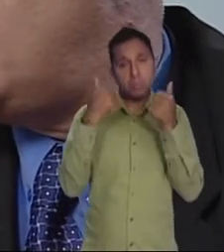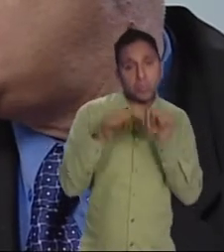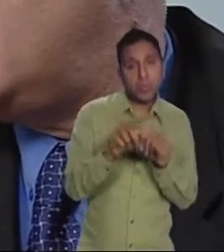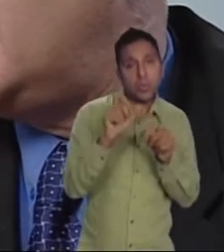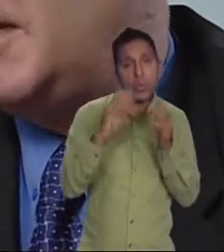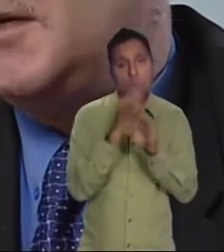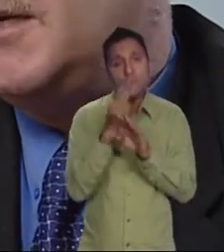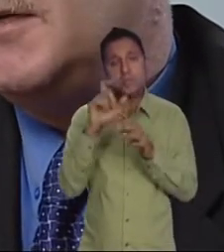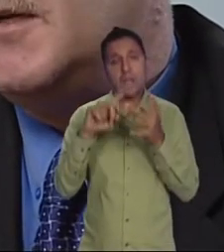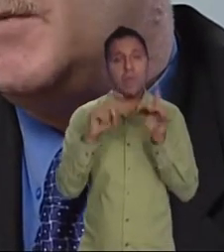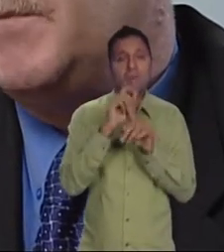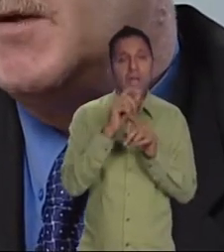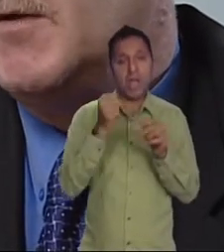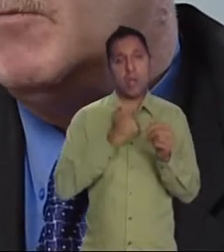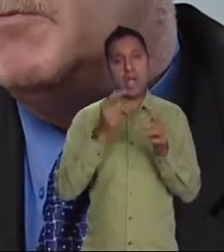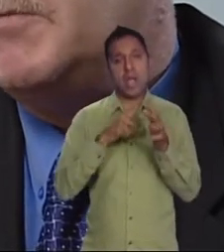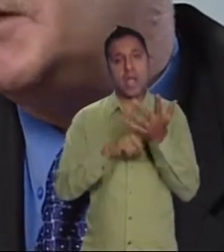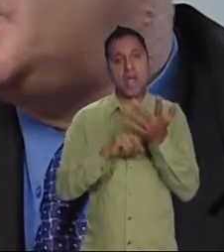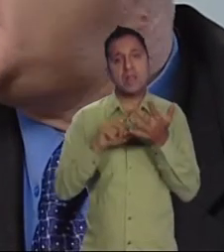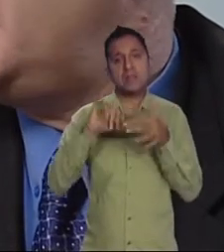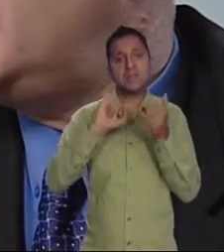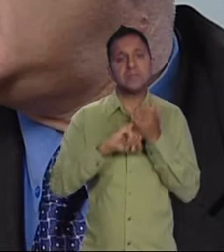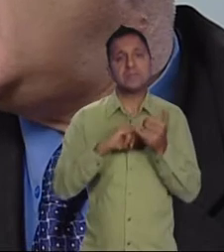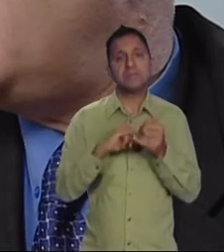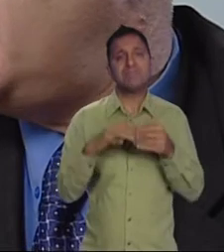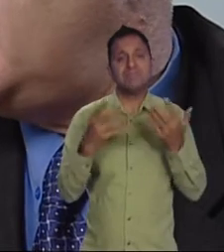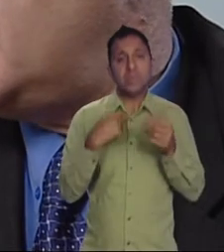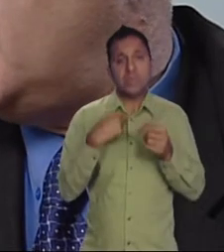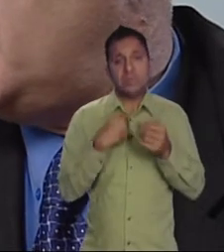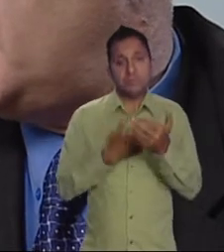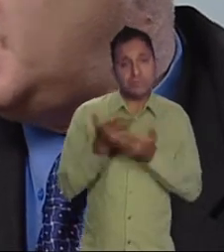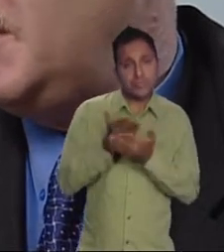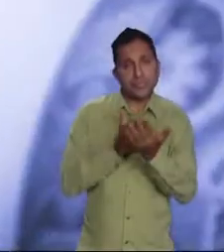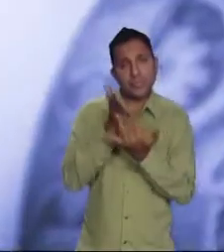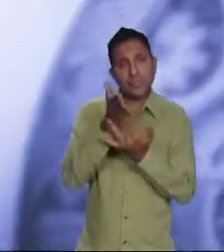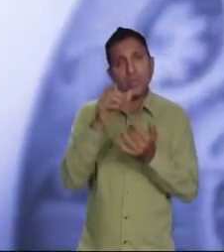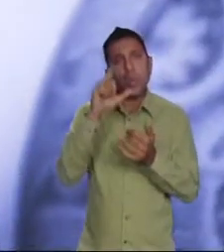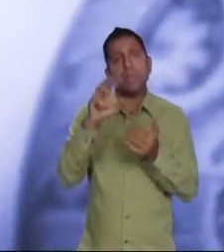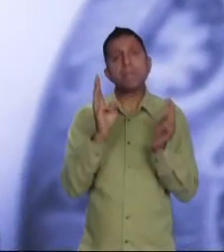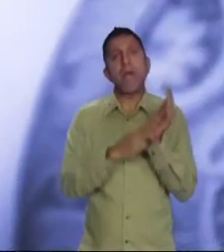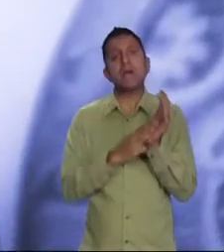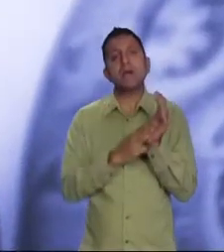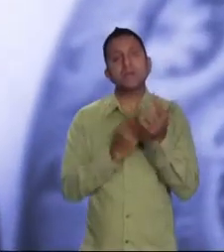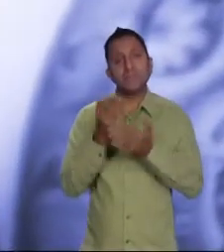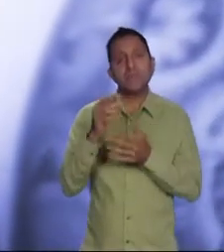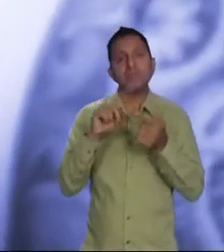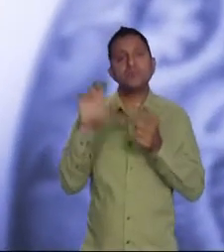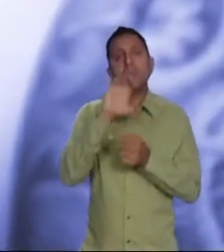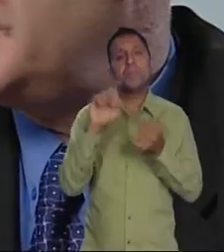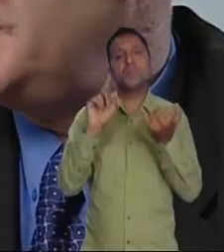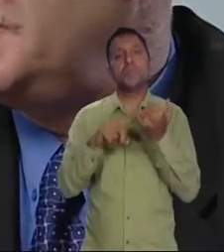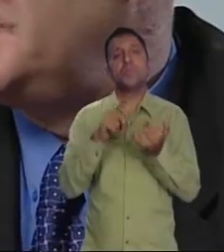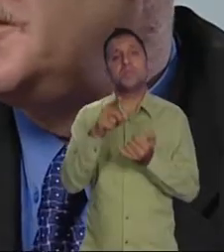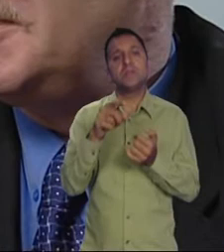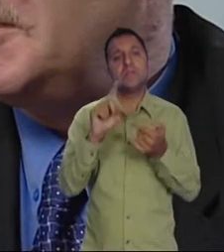our allies, and indeed, when we were negotiating entry into the common market, EU as it is now, we were